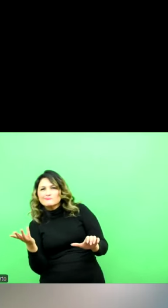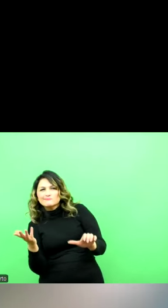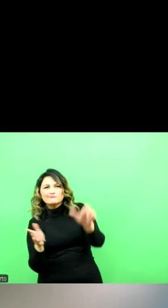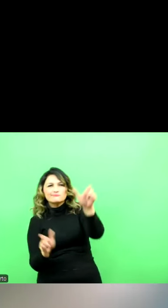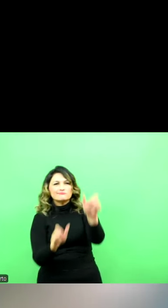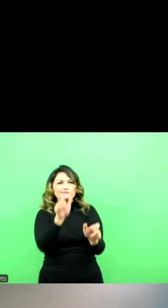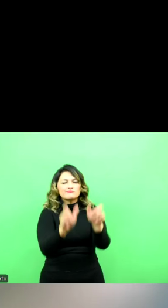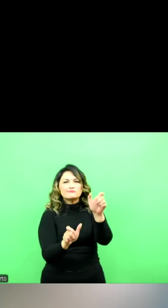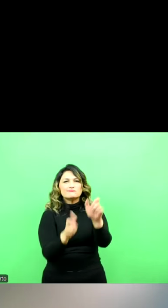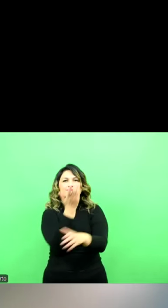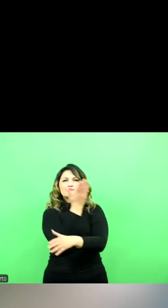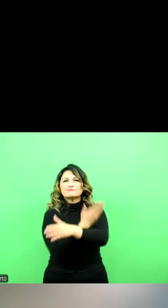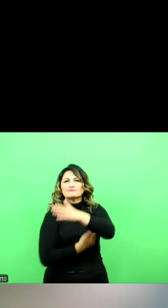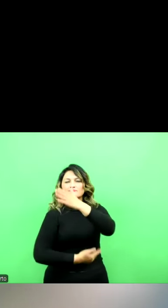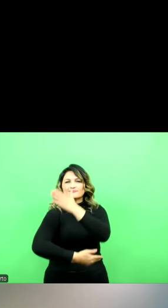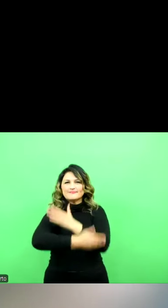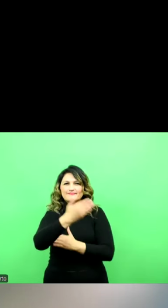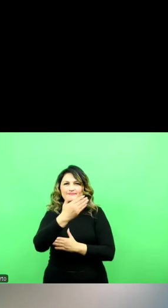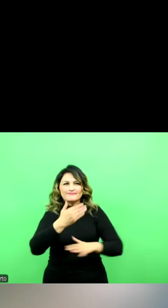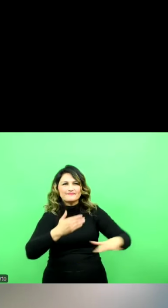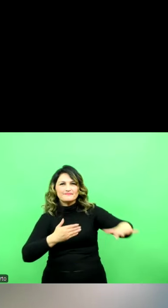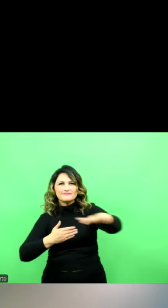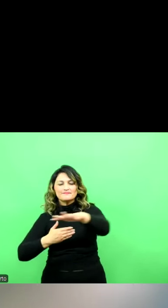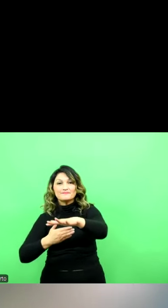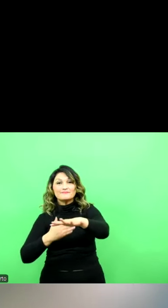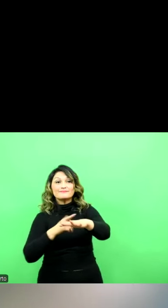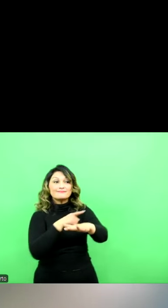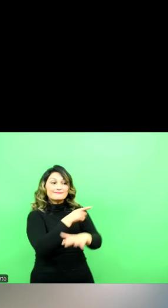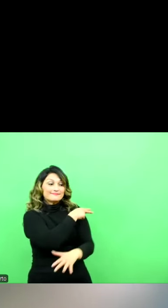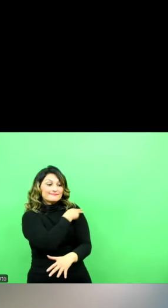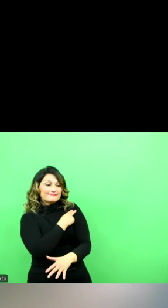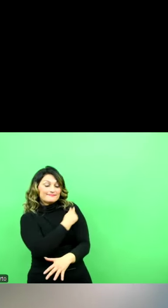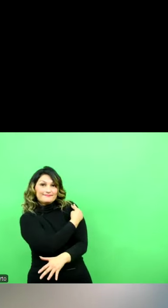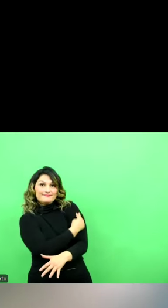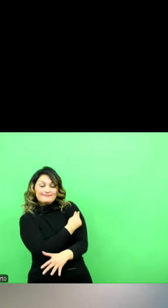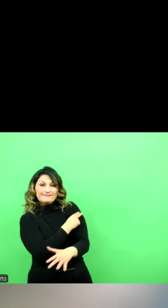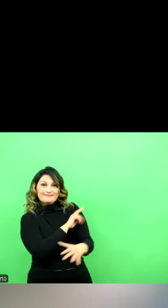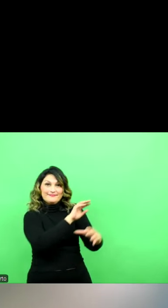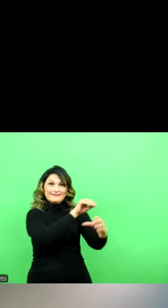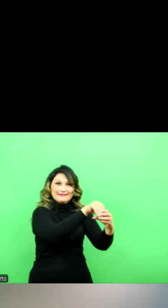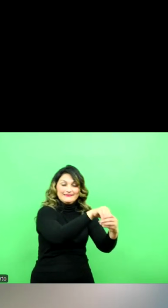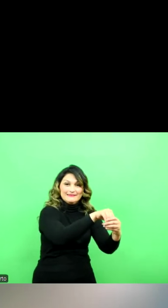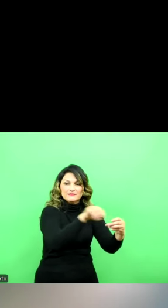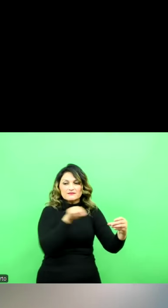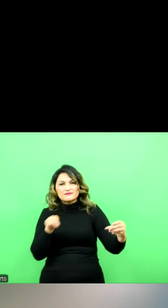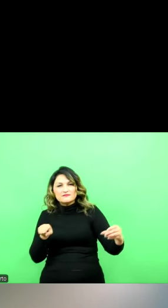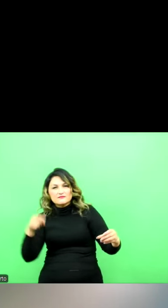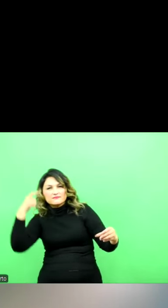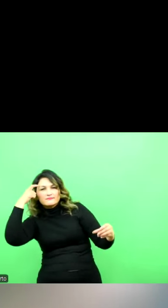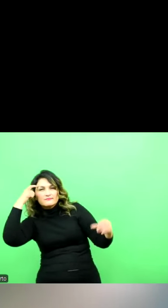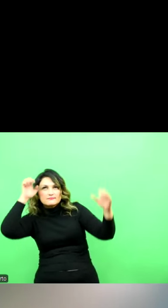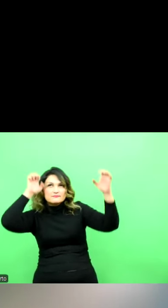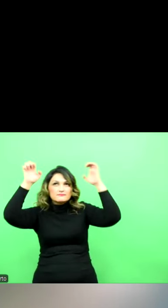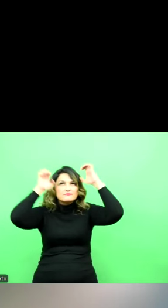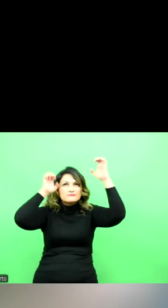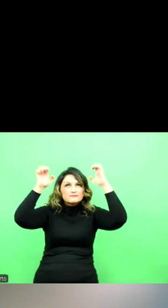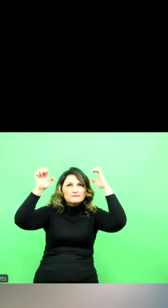of inclusion of persons with disabilities that are in health risk, disaster risk